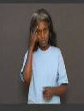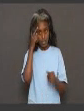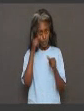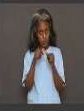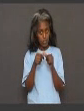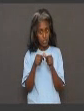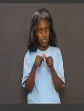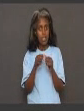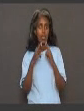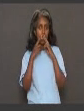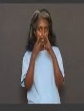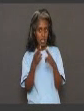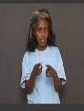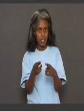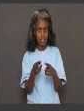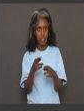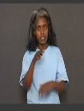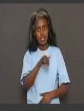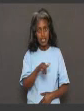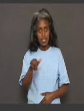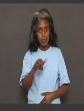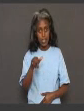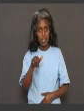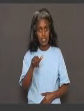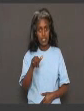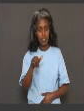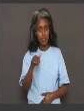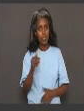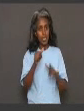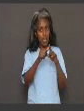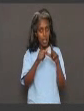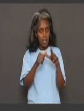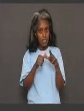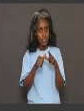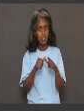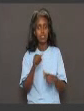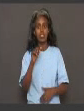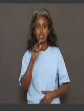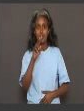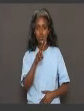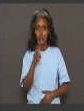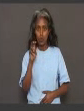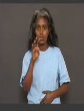notice that our answers are similar when the angle is